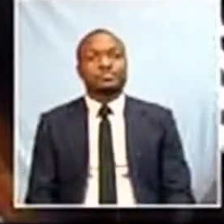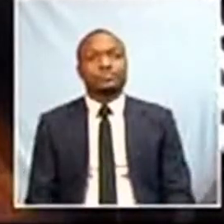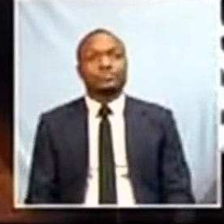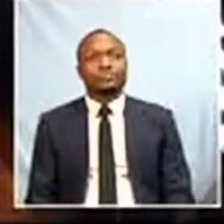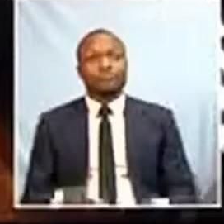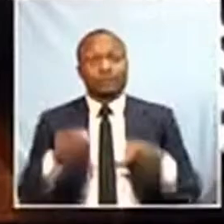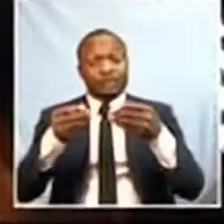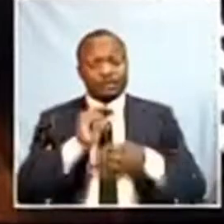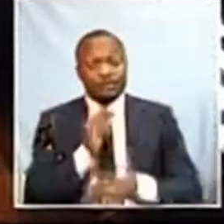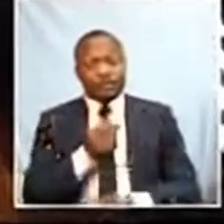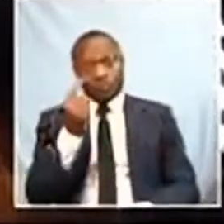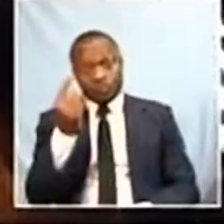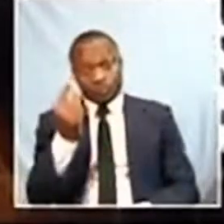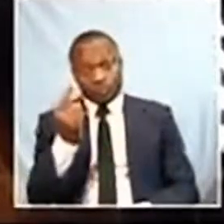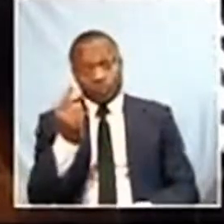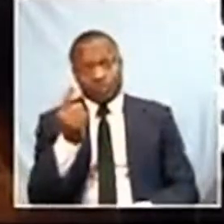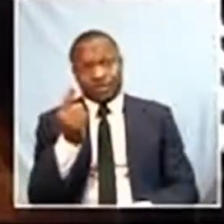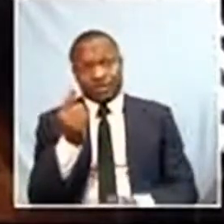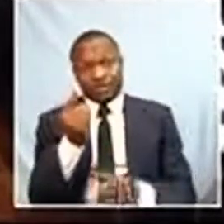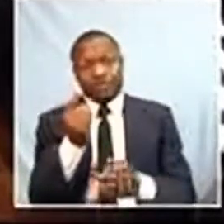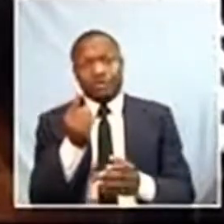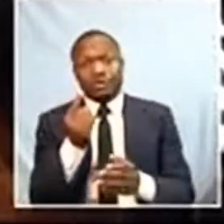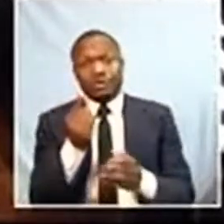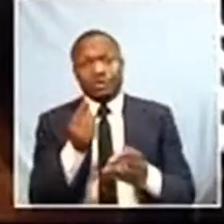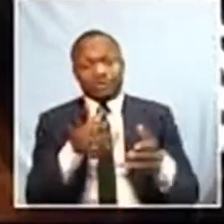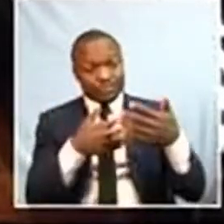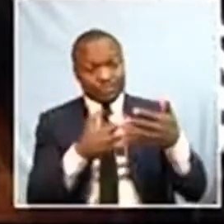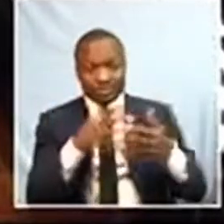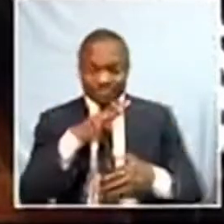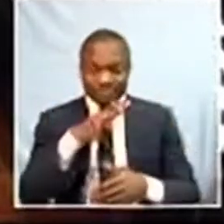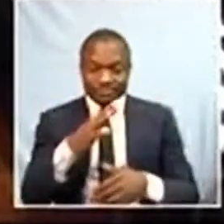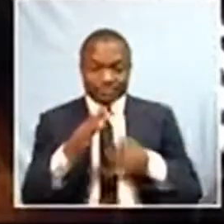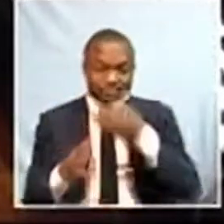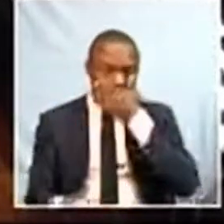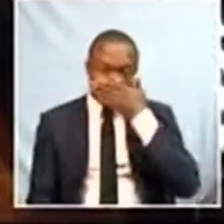Let's give us even one copy, it's fine. If they are all...